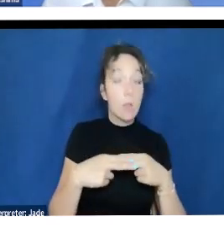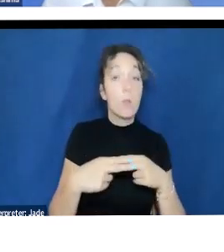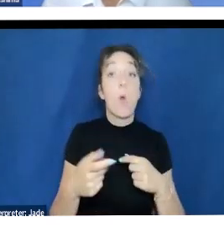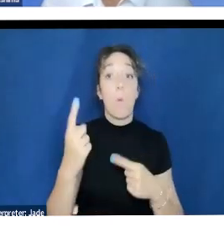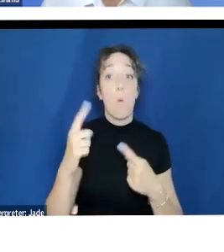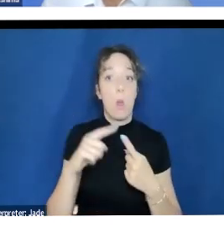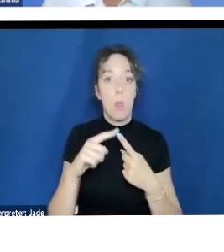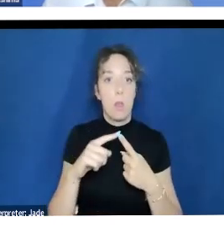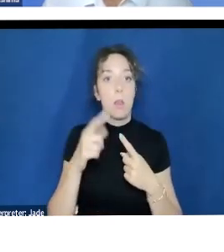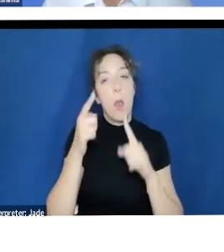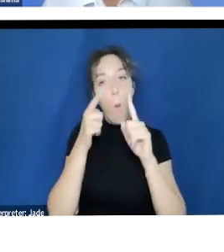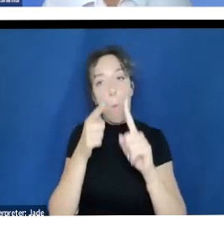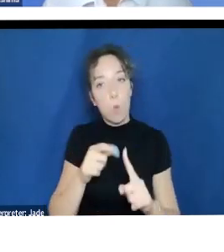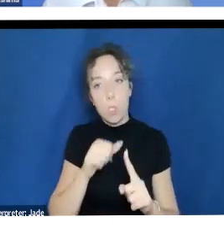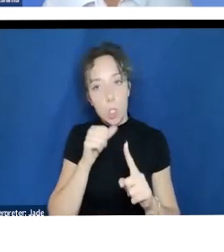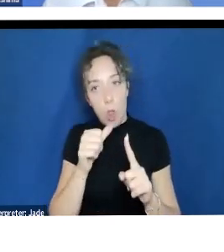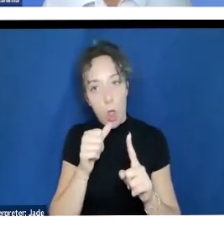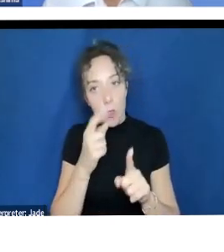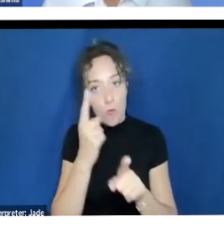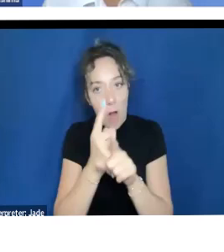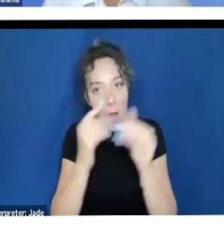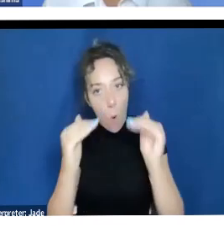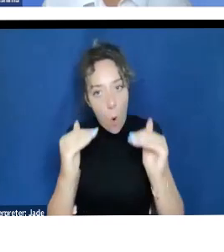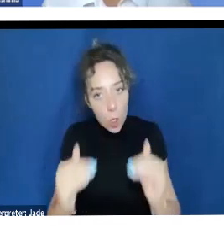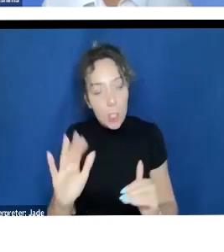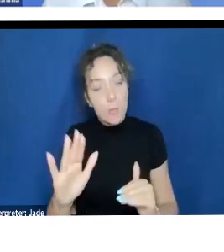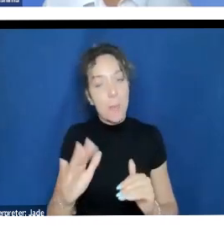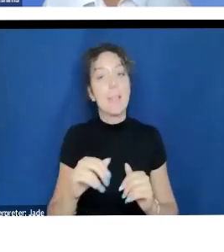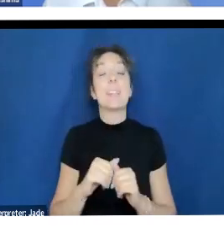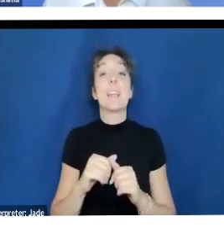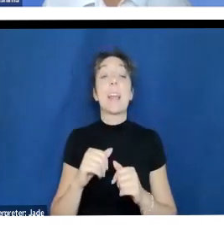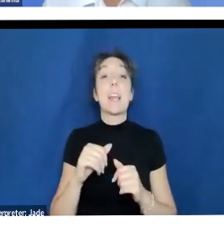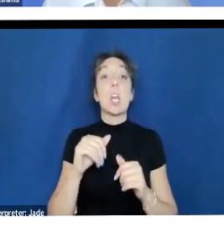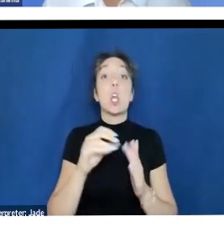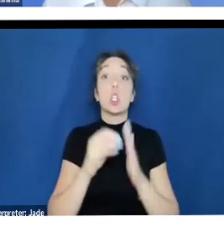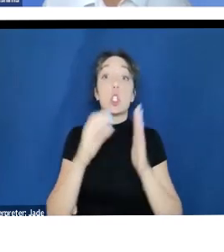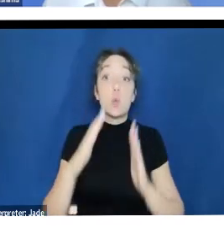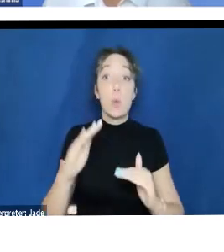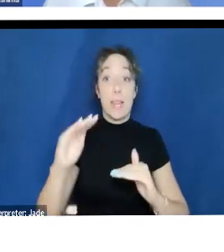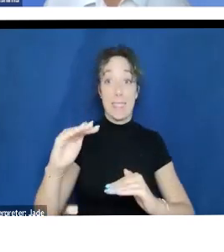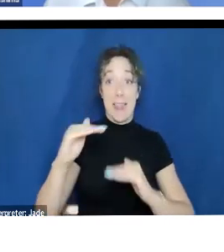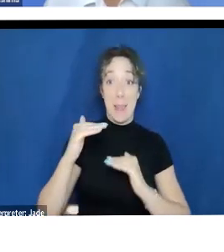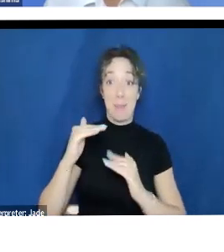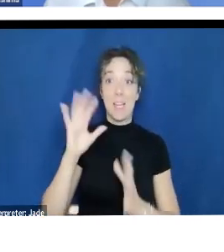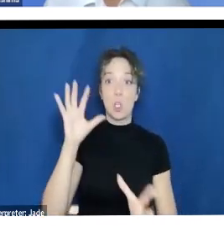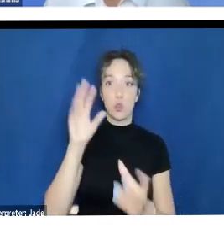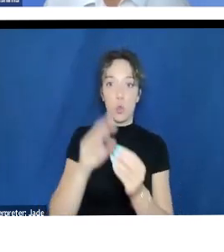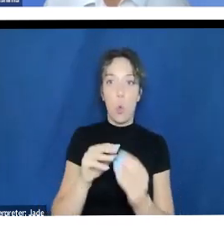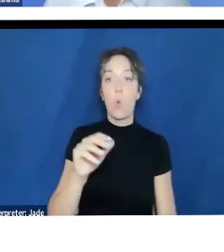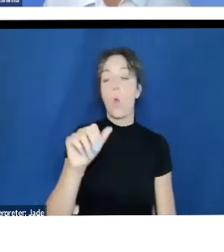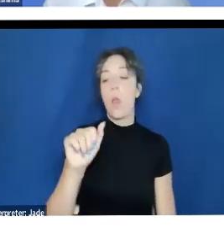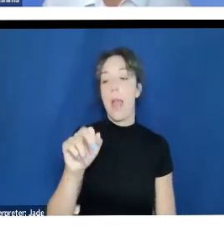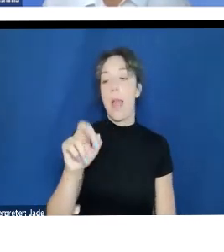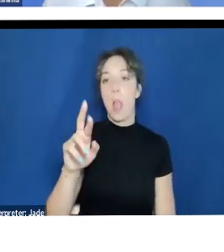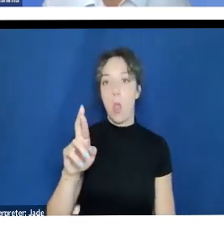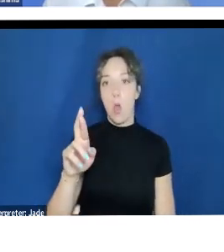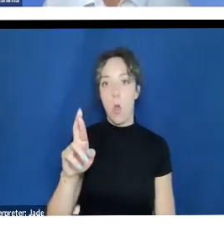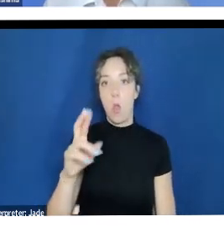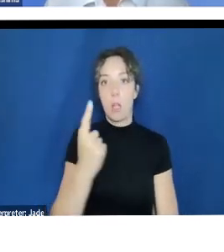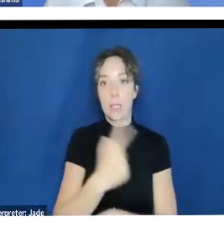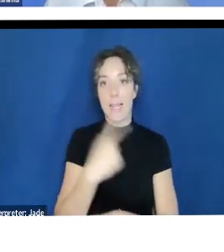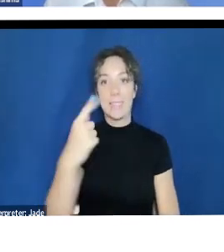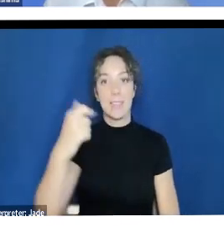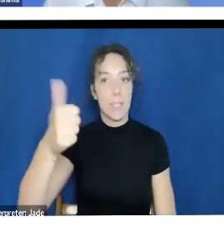these bullets a bit out of order, but a student is limited to a total of 10 AR days in the school